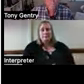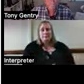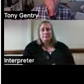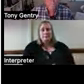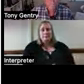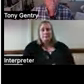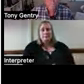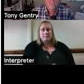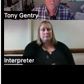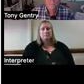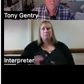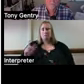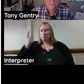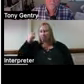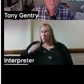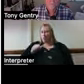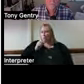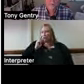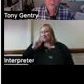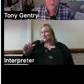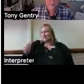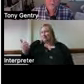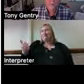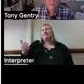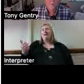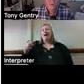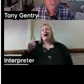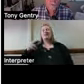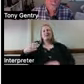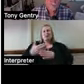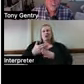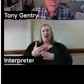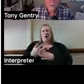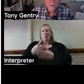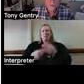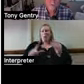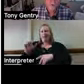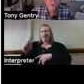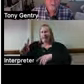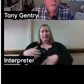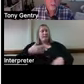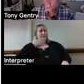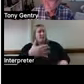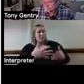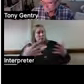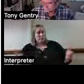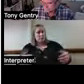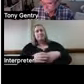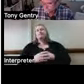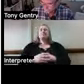This is Laura. haven't seen any, and I did share the two links in the chat. Oh, terrific. Thank you so much, Laura. All right.